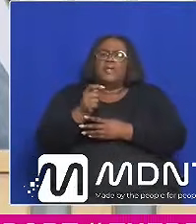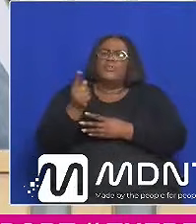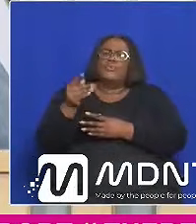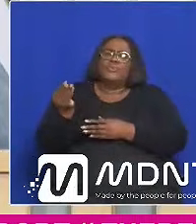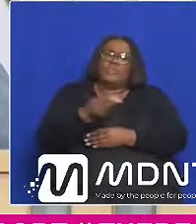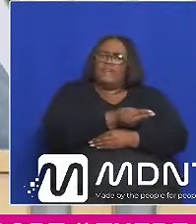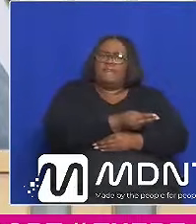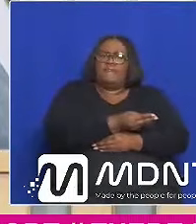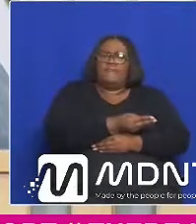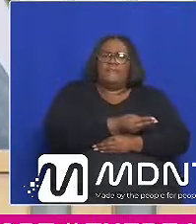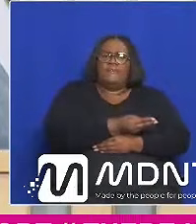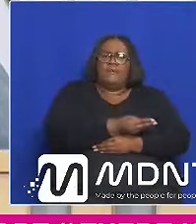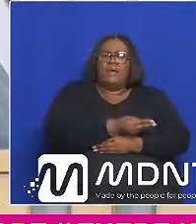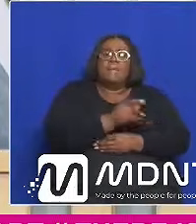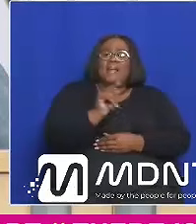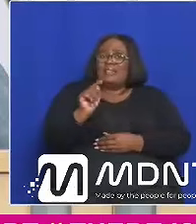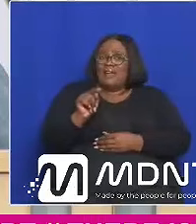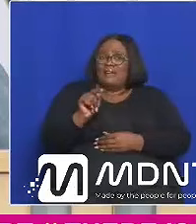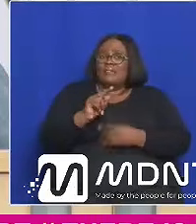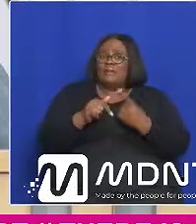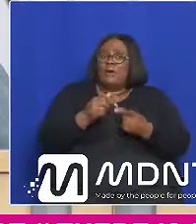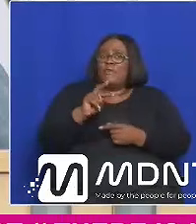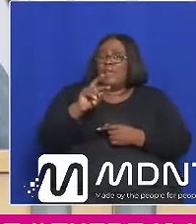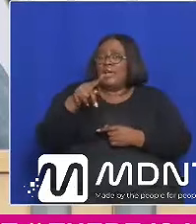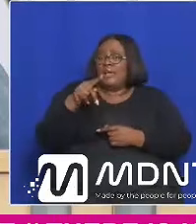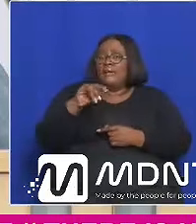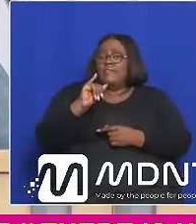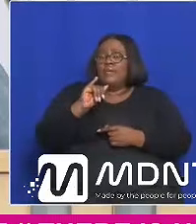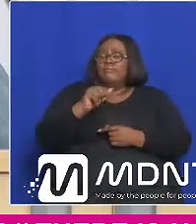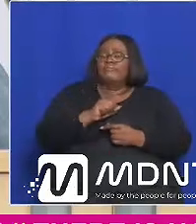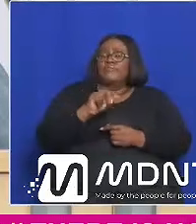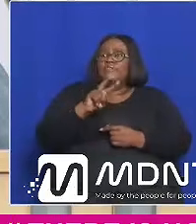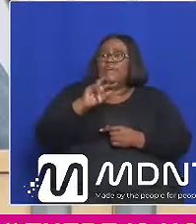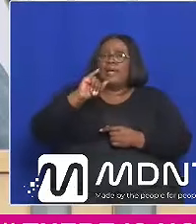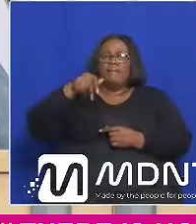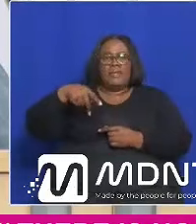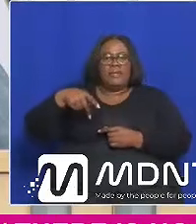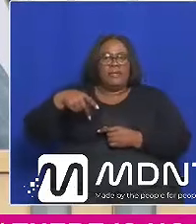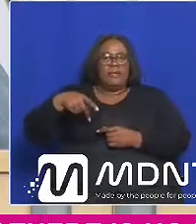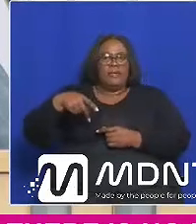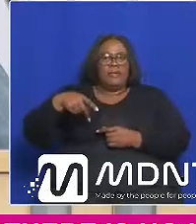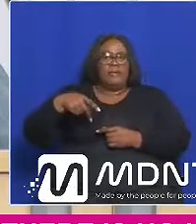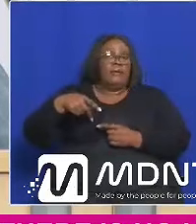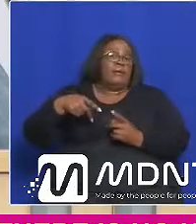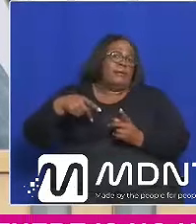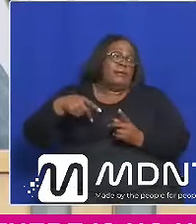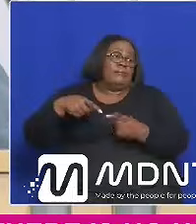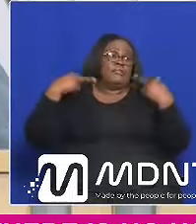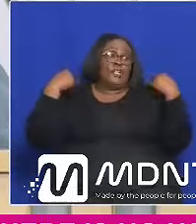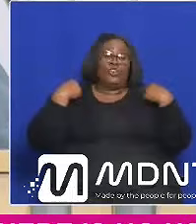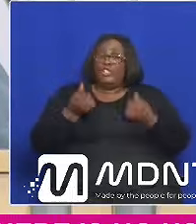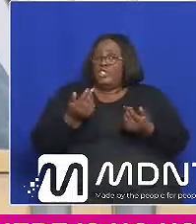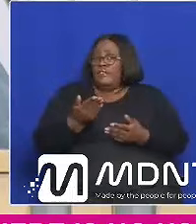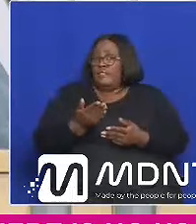VIP protection services. When you forward these messages, that these proofs of payment that you say you do not remember. So the only point I'm